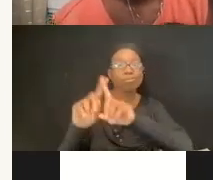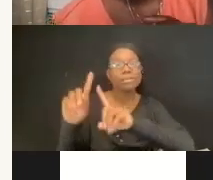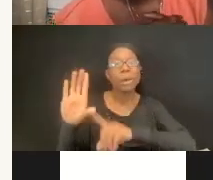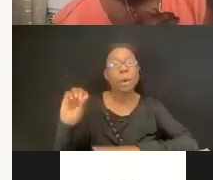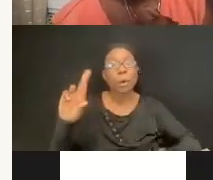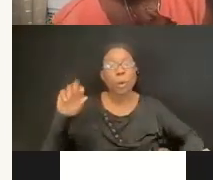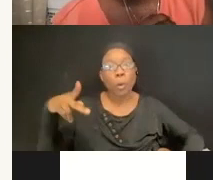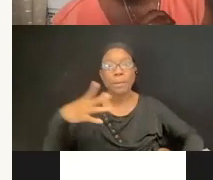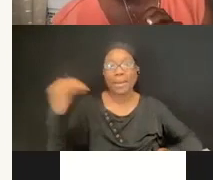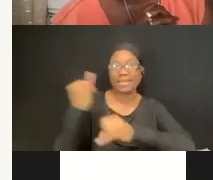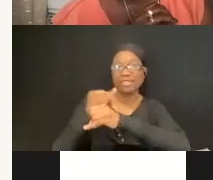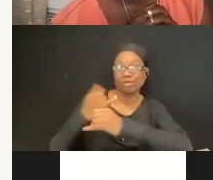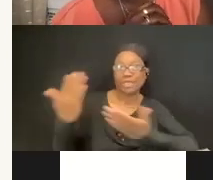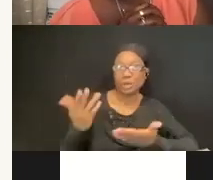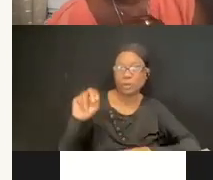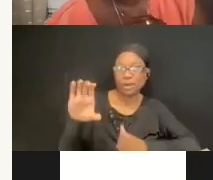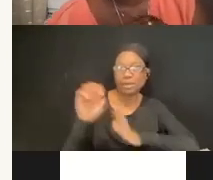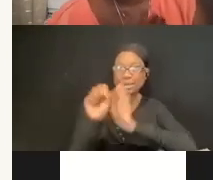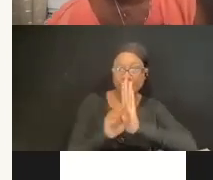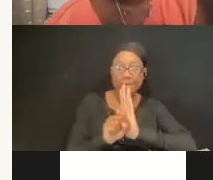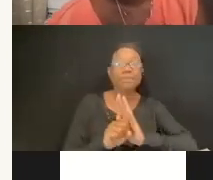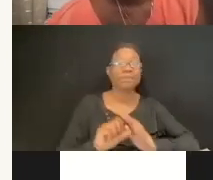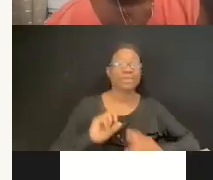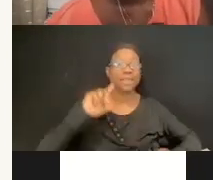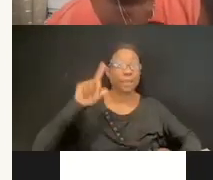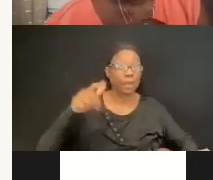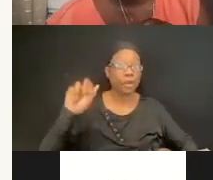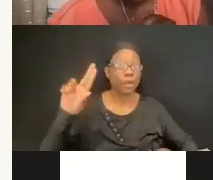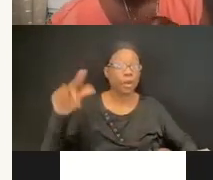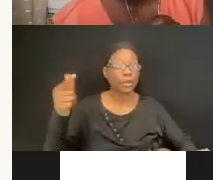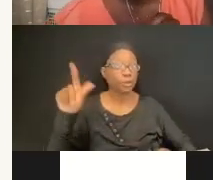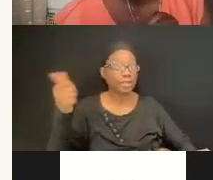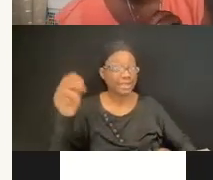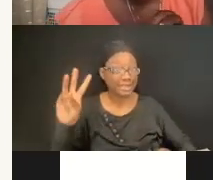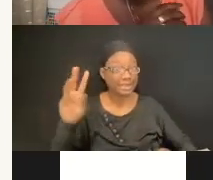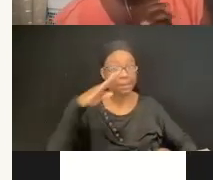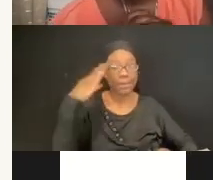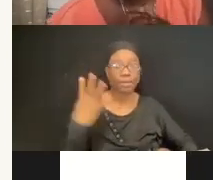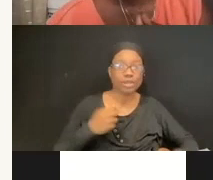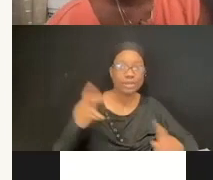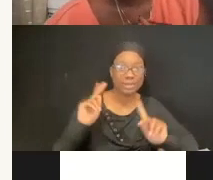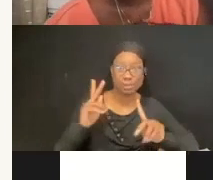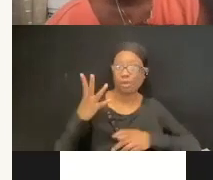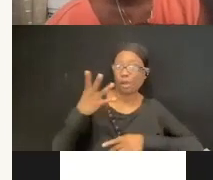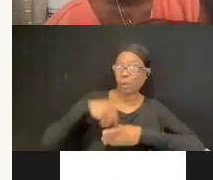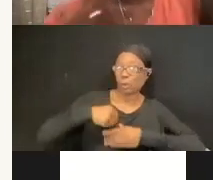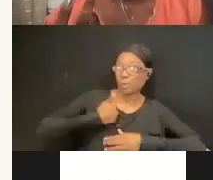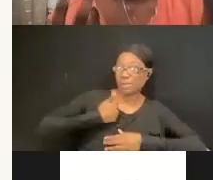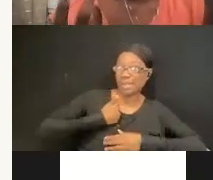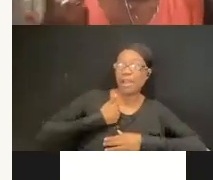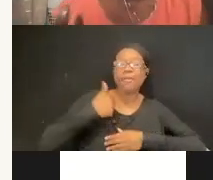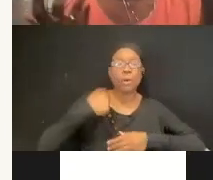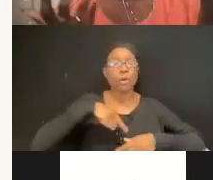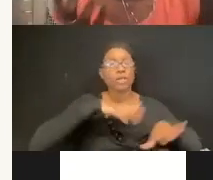Later that year in August, Black trans folks, including myself, took back Charlotte Pride, even though